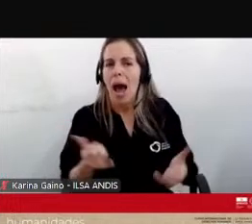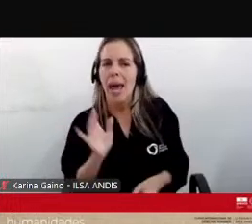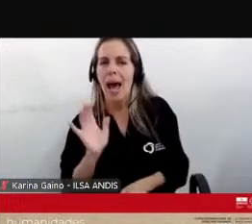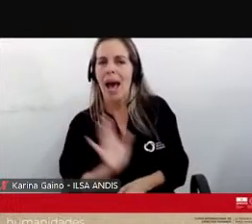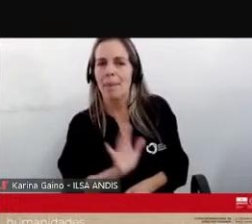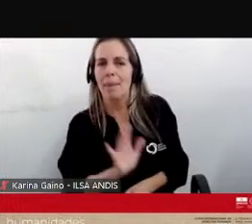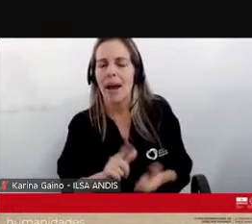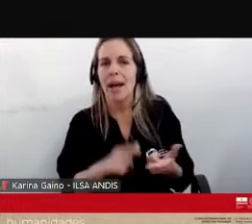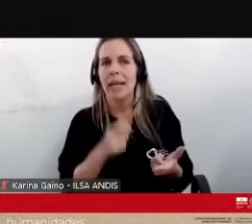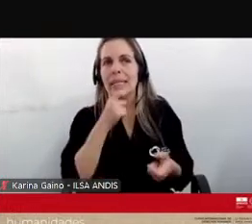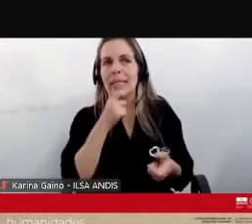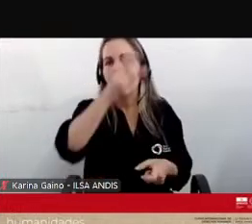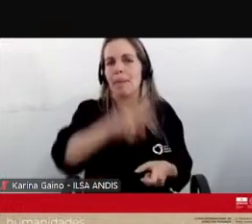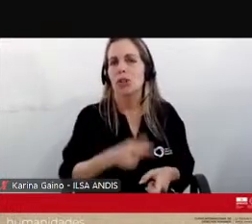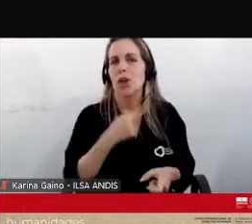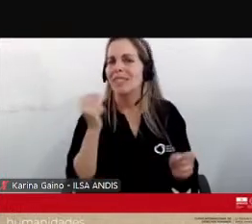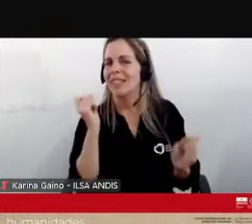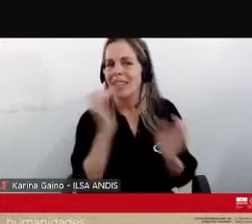leave.